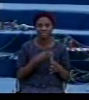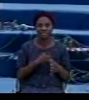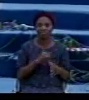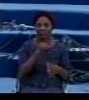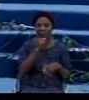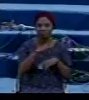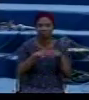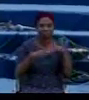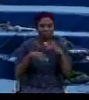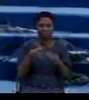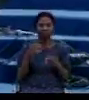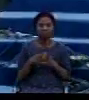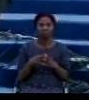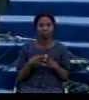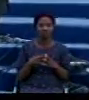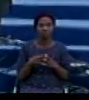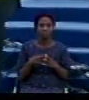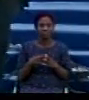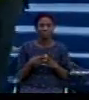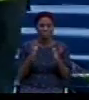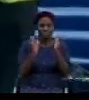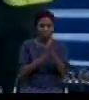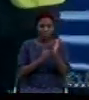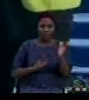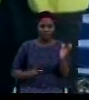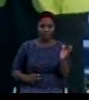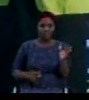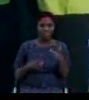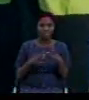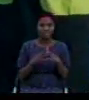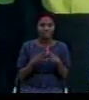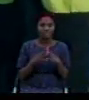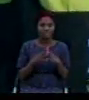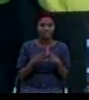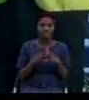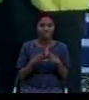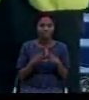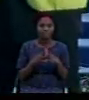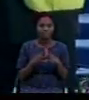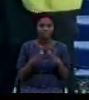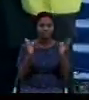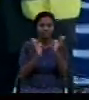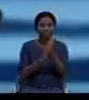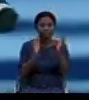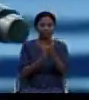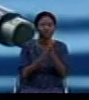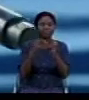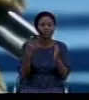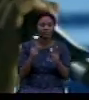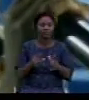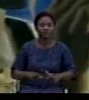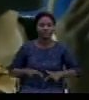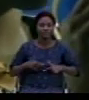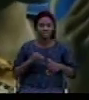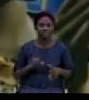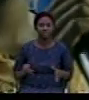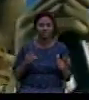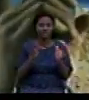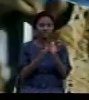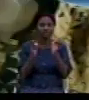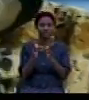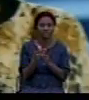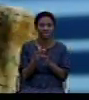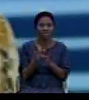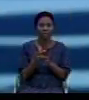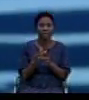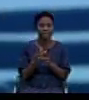God has done for her. Praise the Lord. Praise the living Jesus.